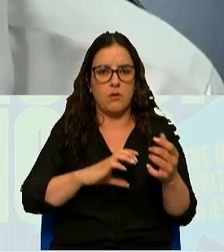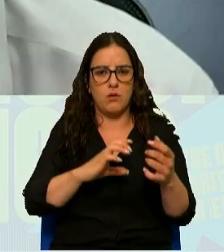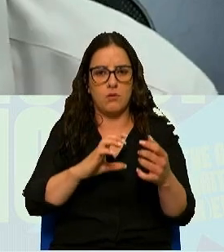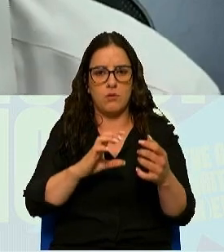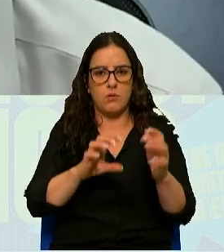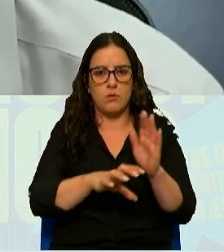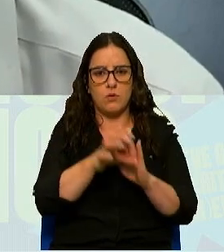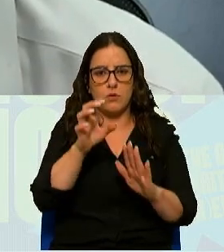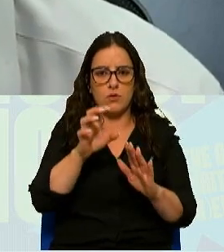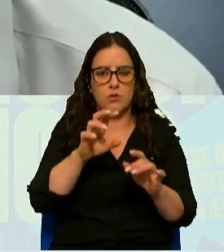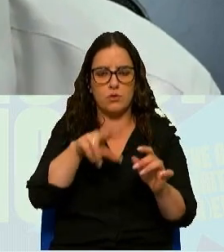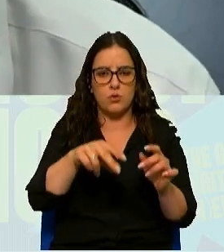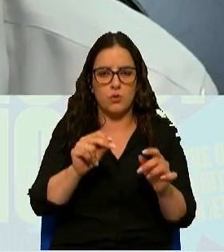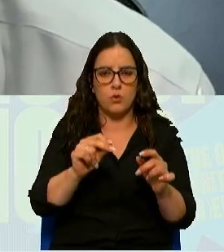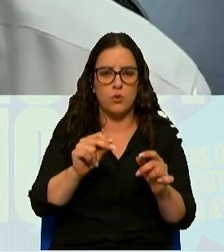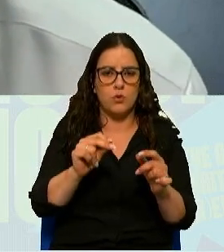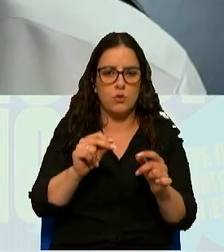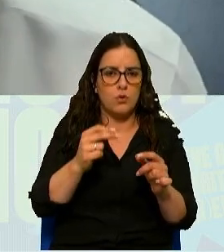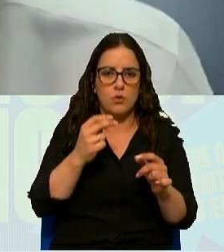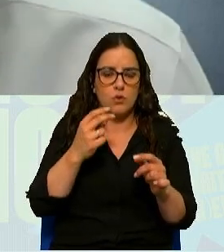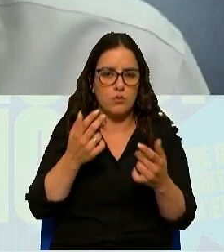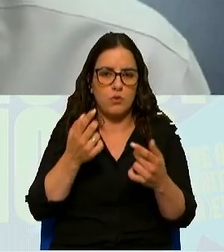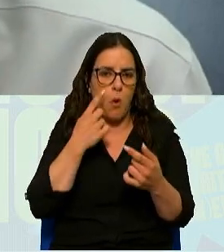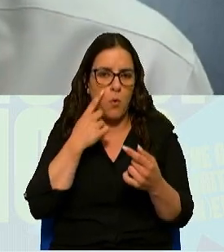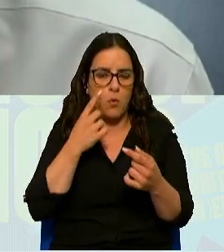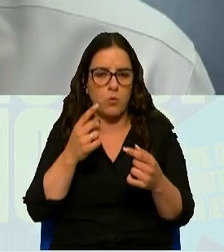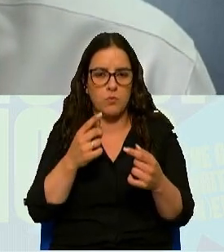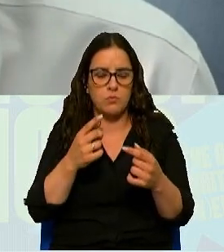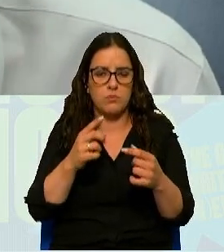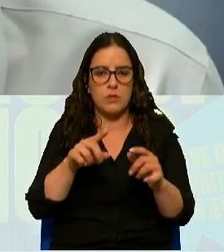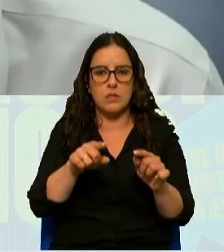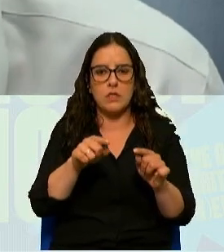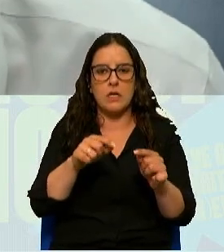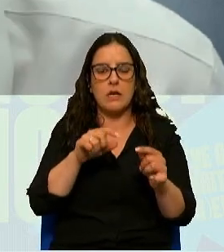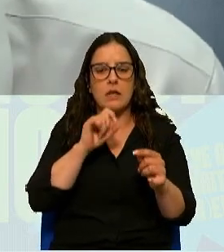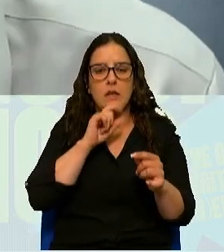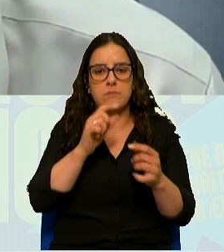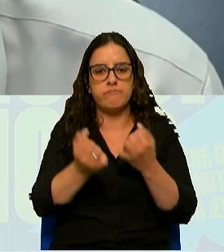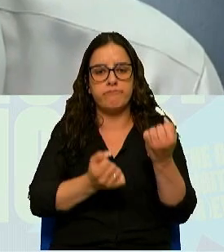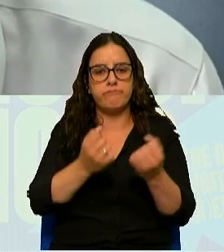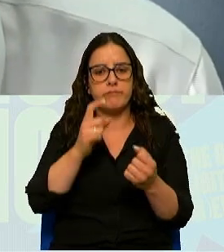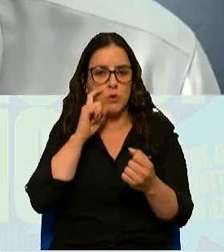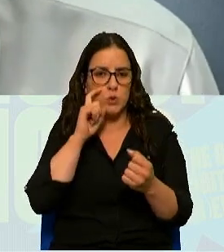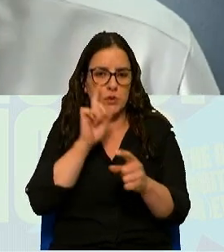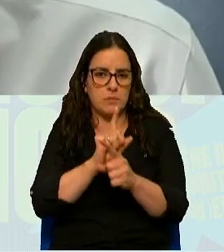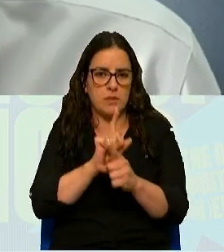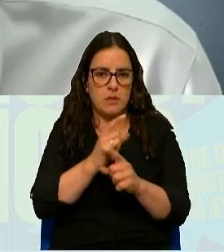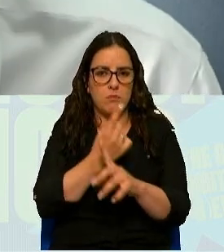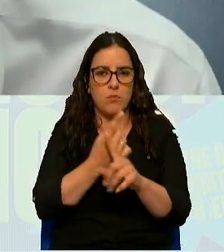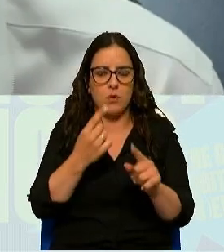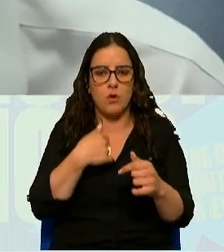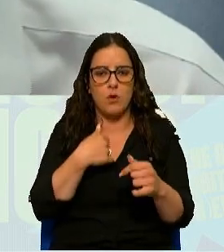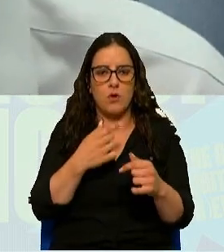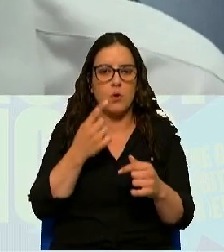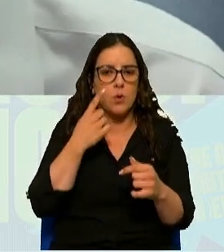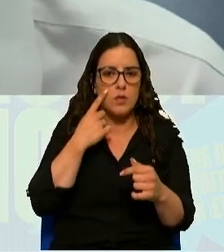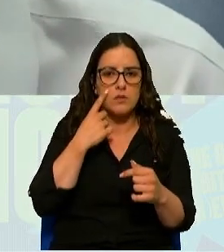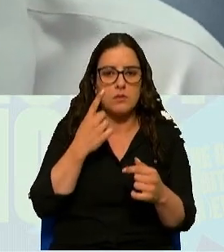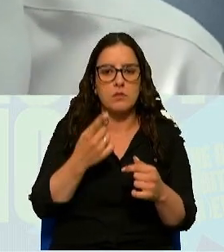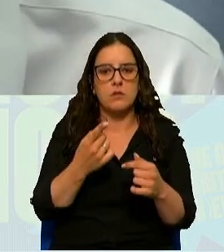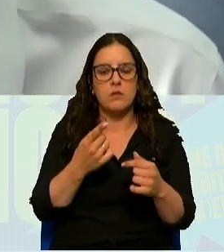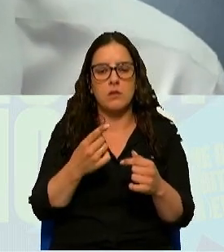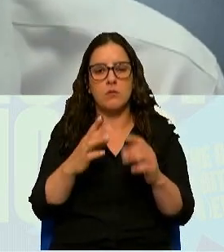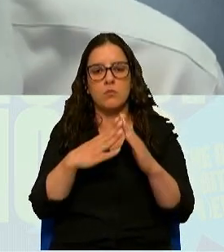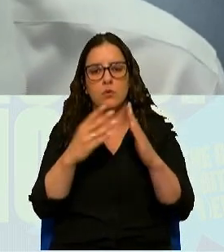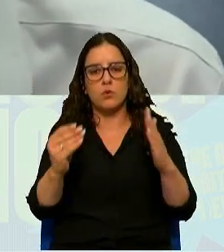be able to drive safely. And that's because I've learned the general concepts of driving. I've learned the general model of how the world